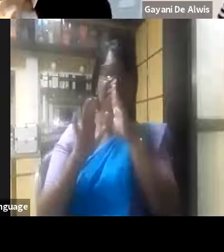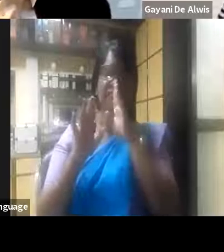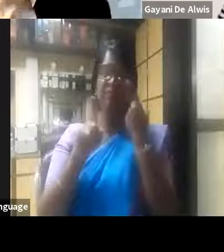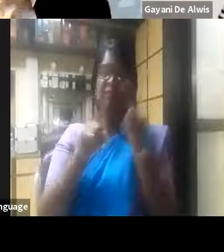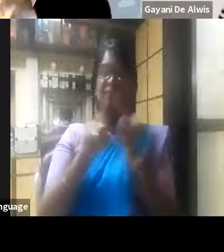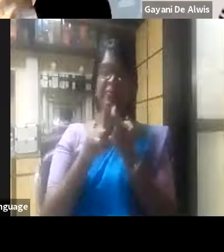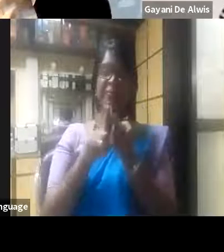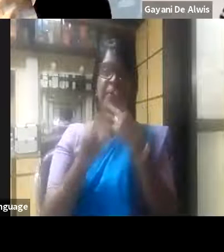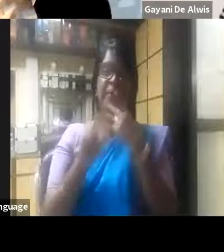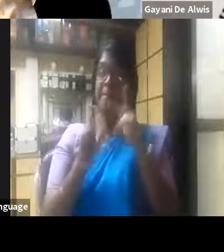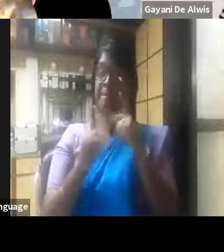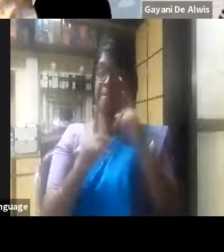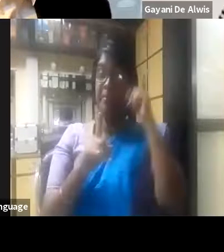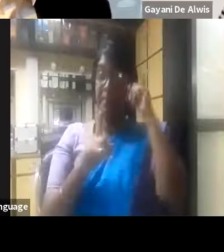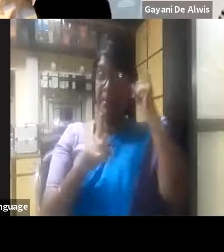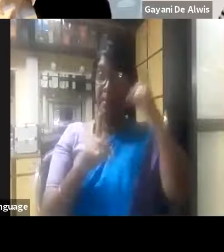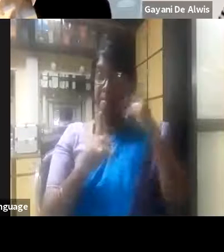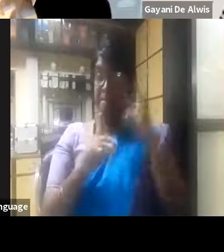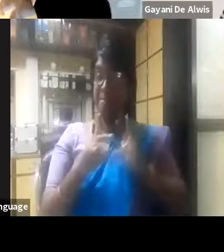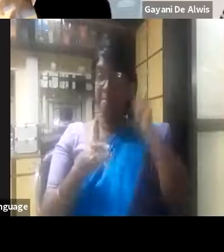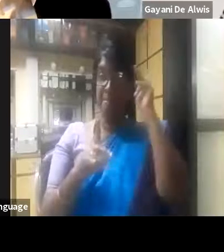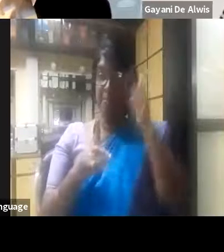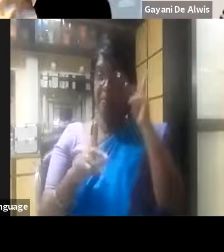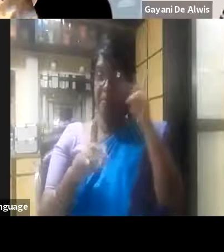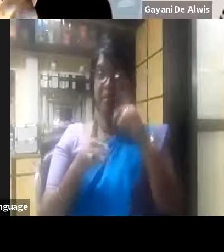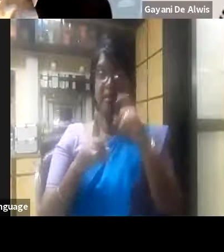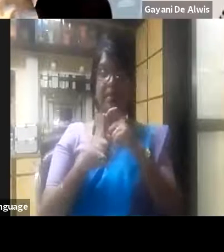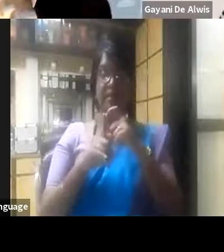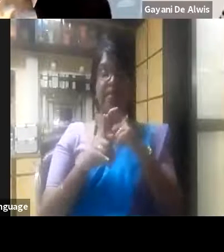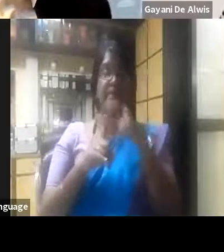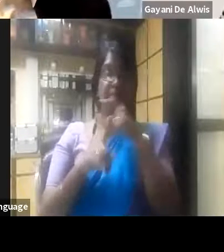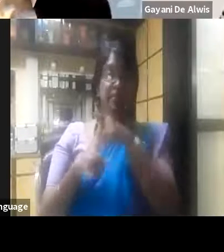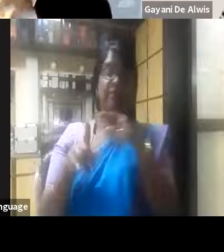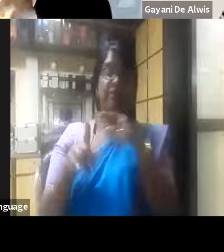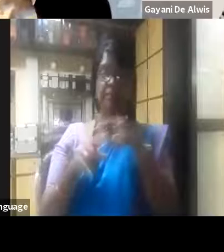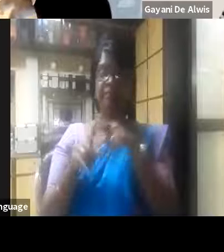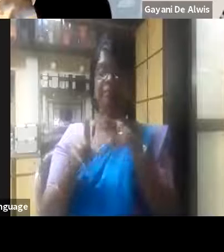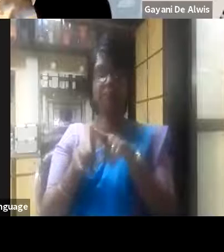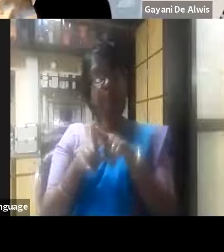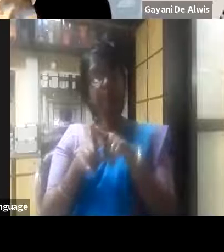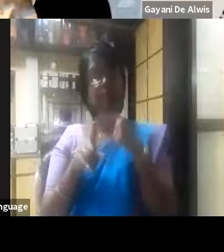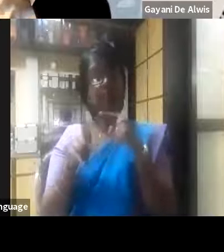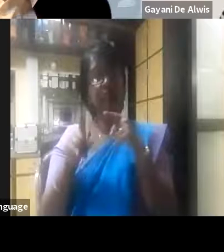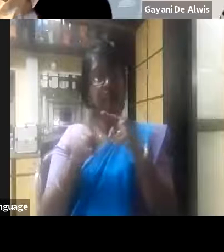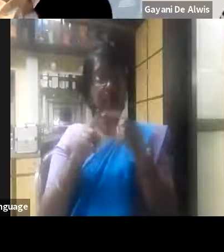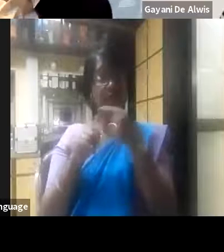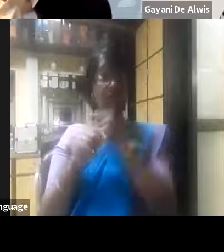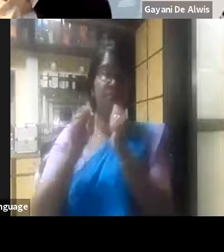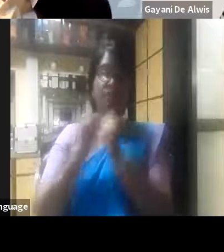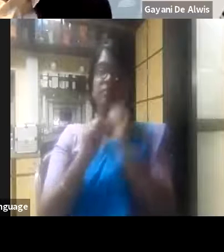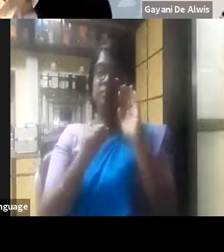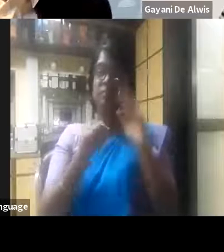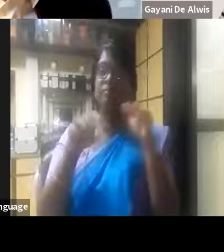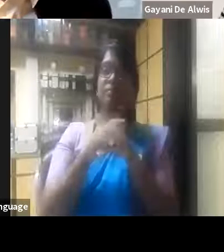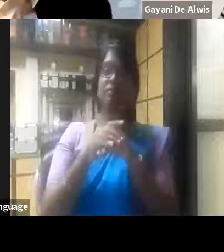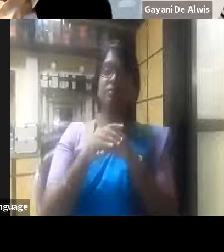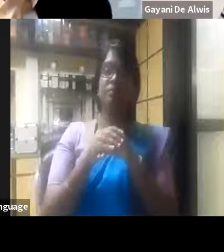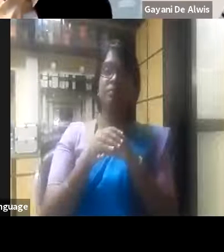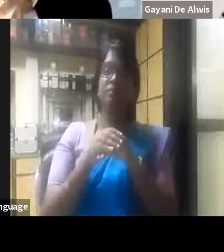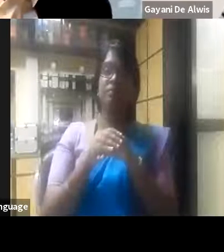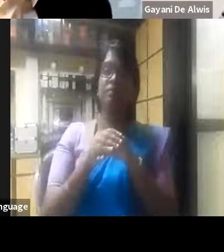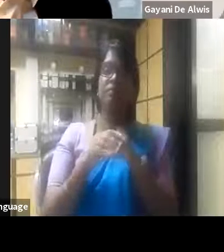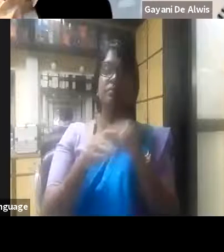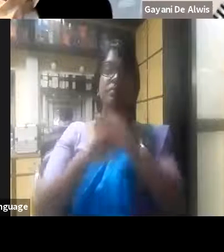Managing Director, Aitken Spence Shipping Limited, to kick off the session. And as all of us